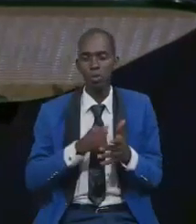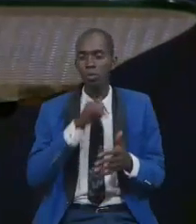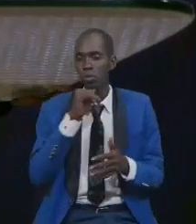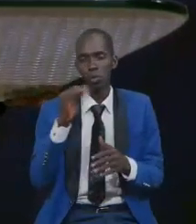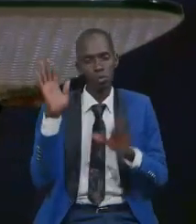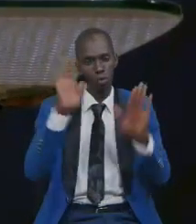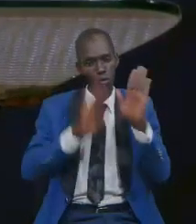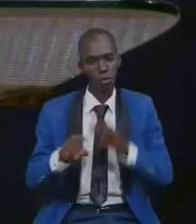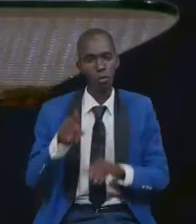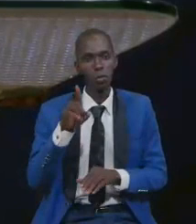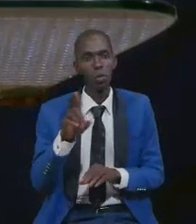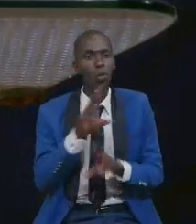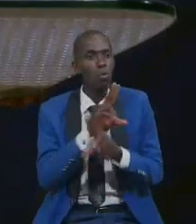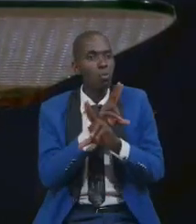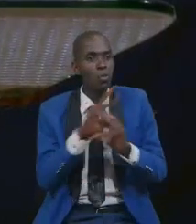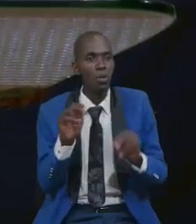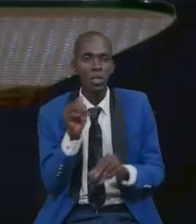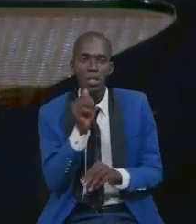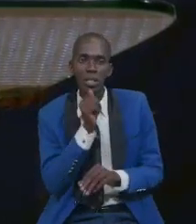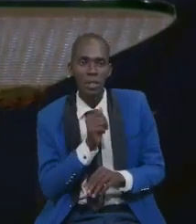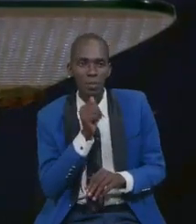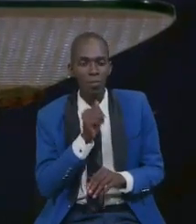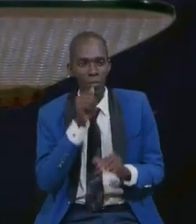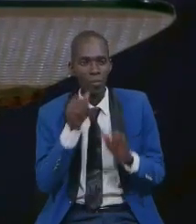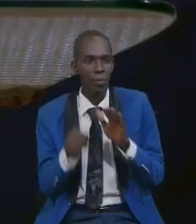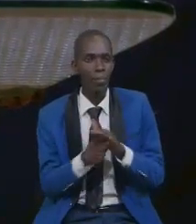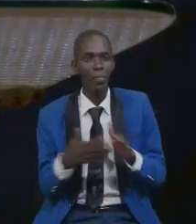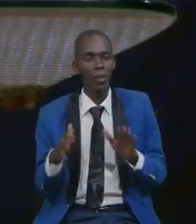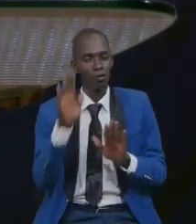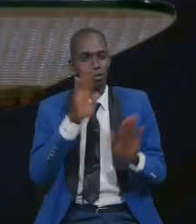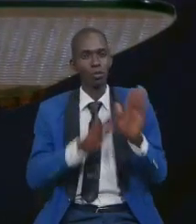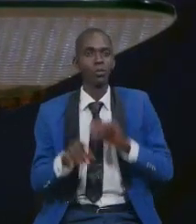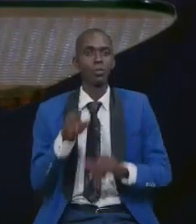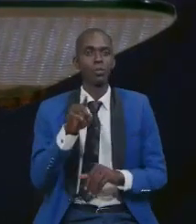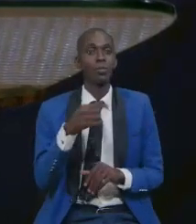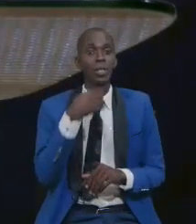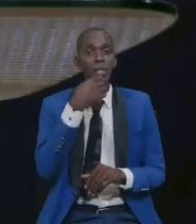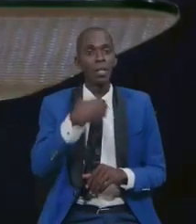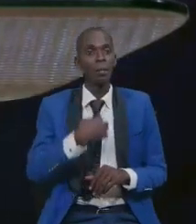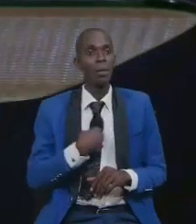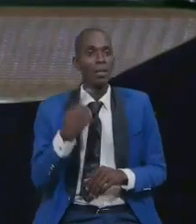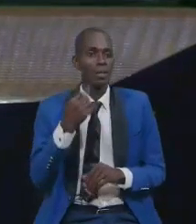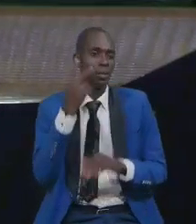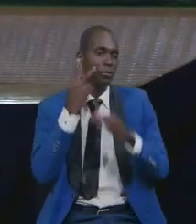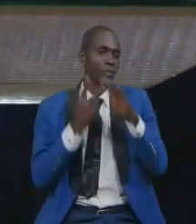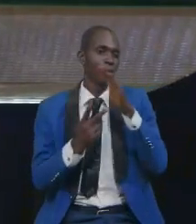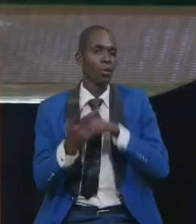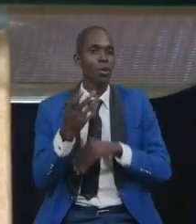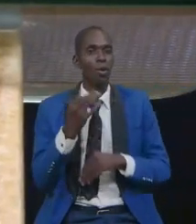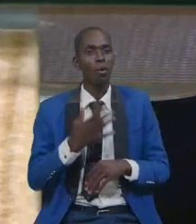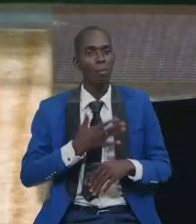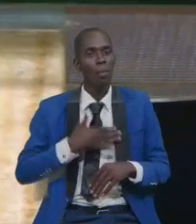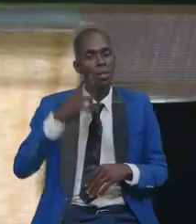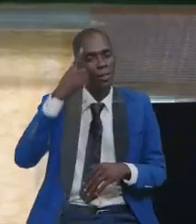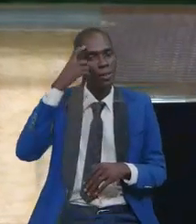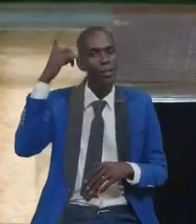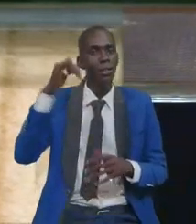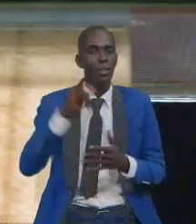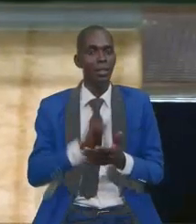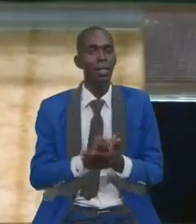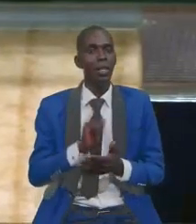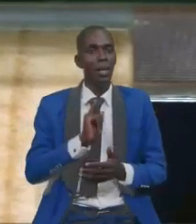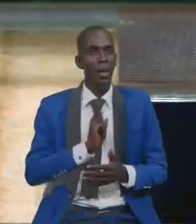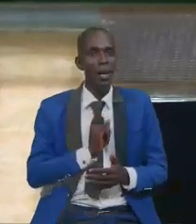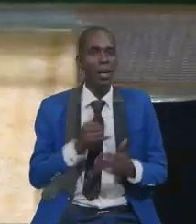you. No secret troubleth thee. Tell me the visions of my dream that